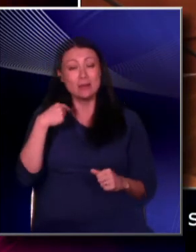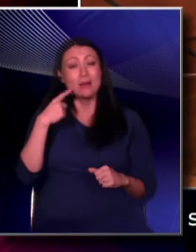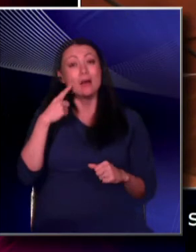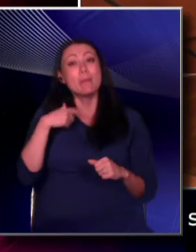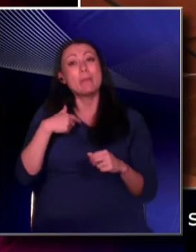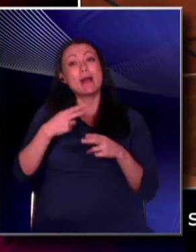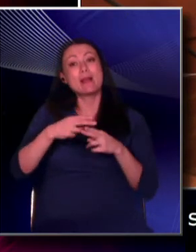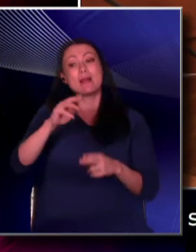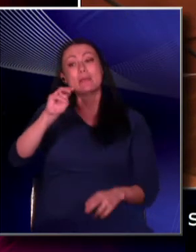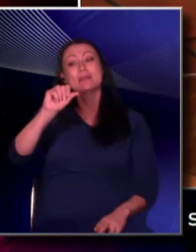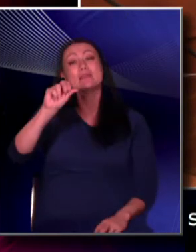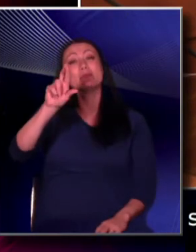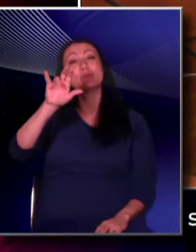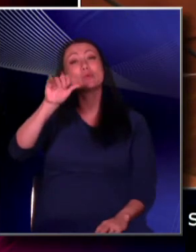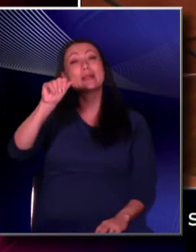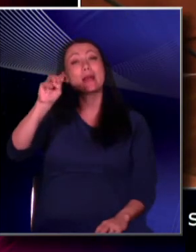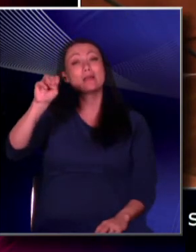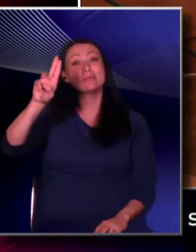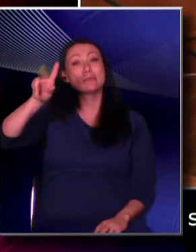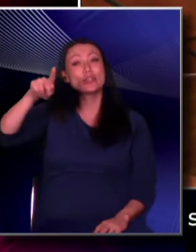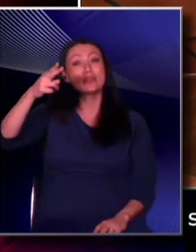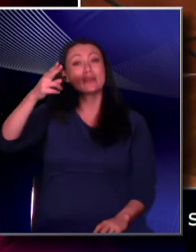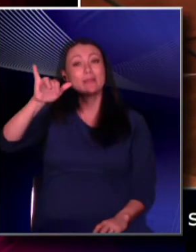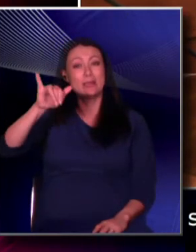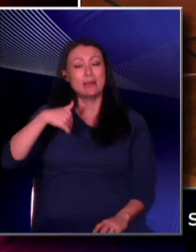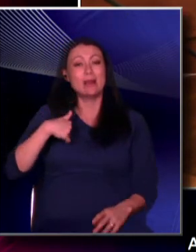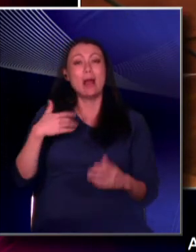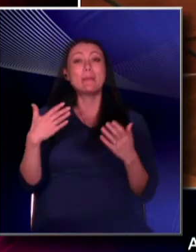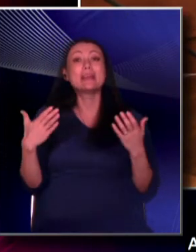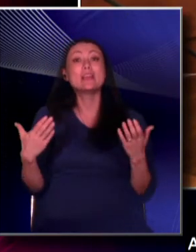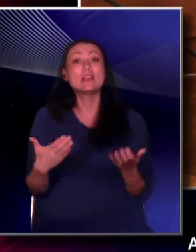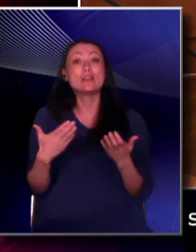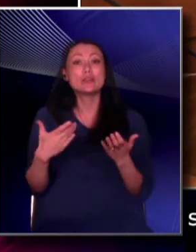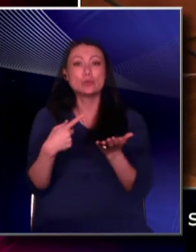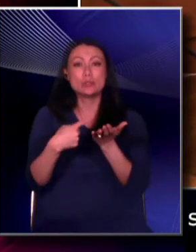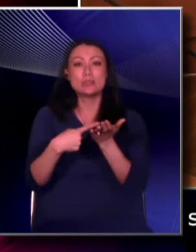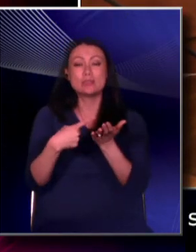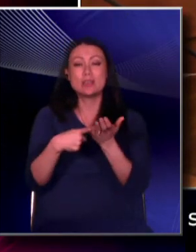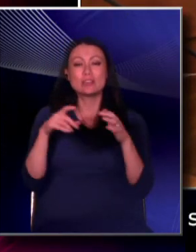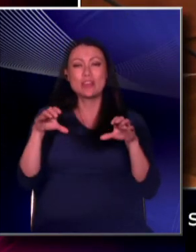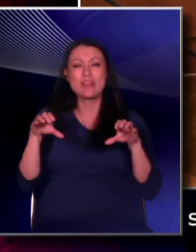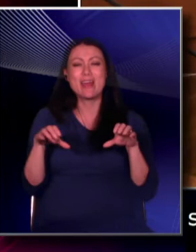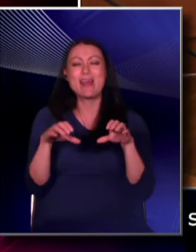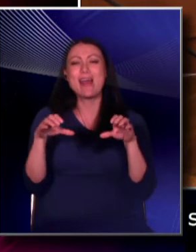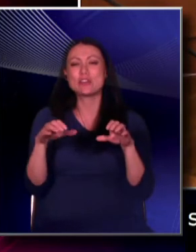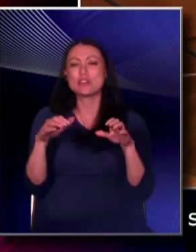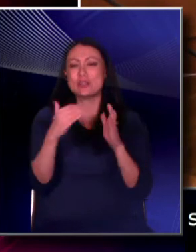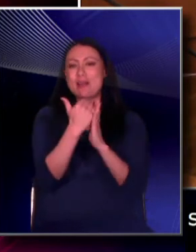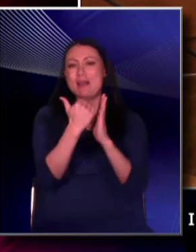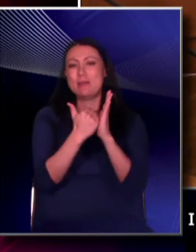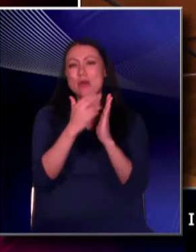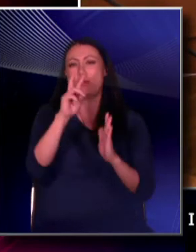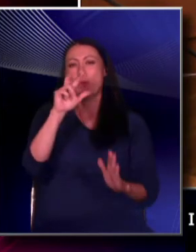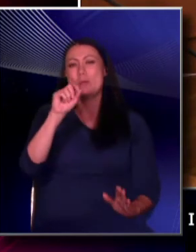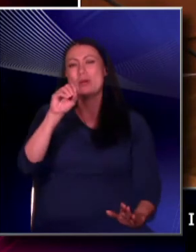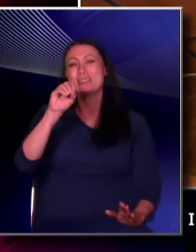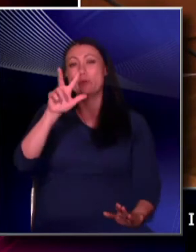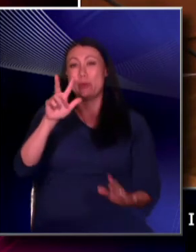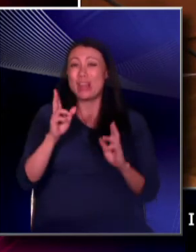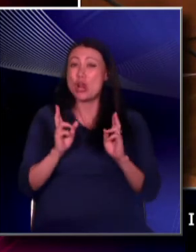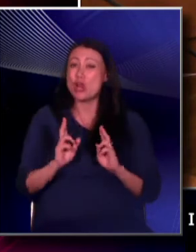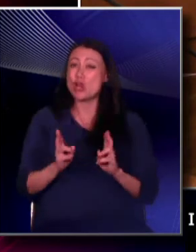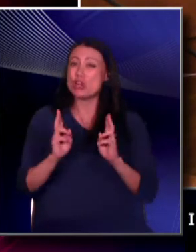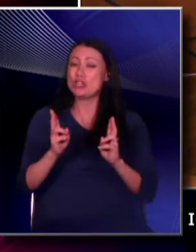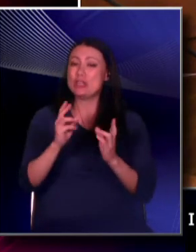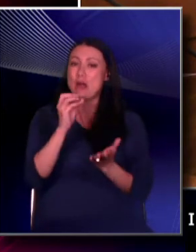is Maria Murphy, and I am here to discuss action item 3.03, urgent approval of